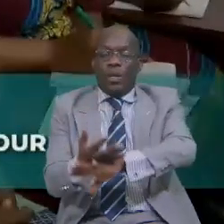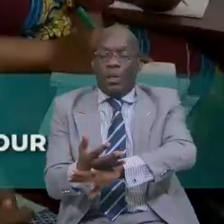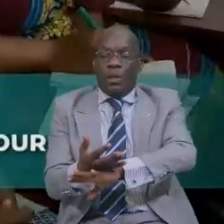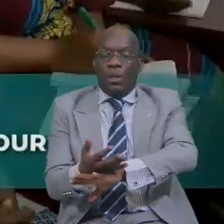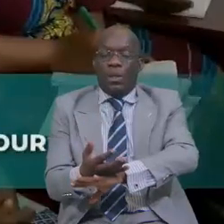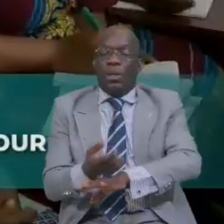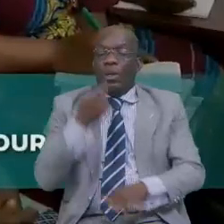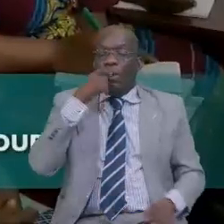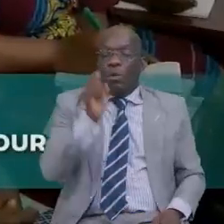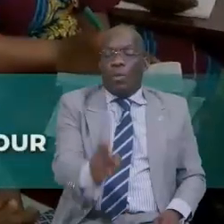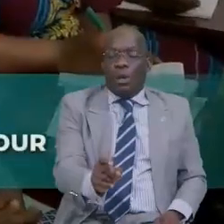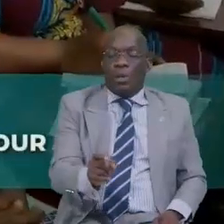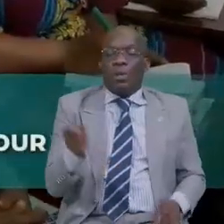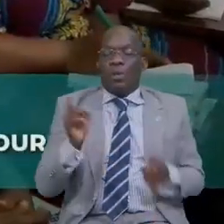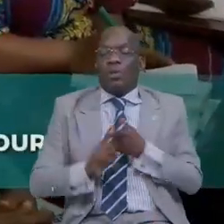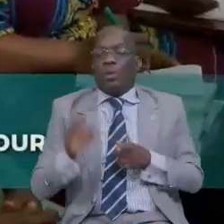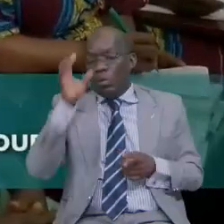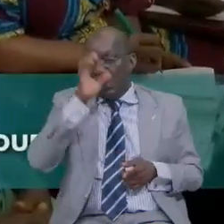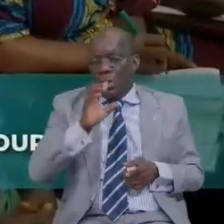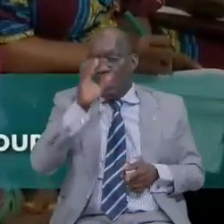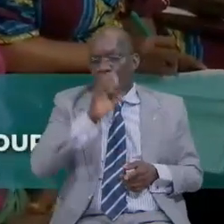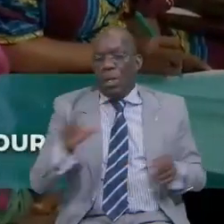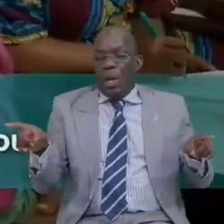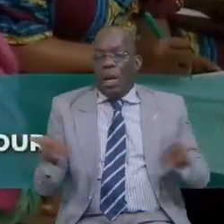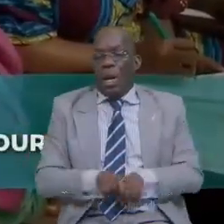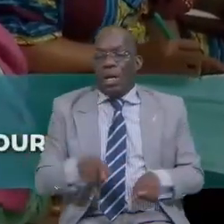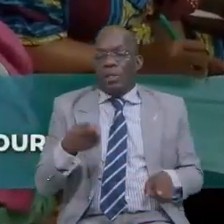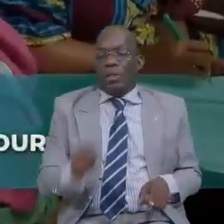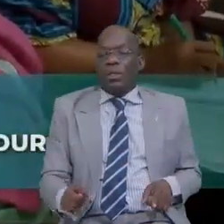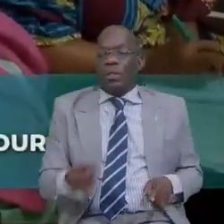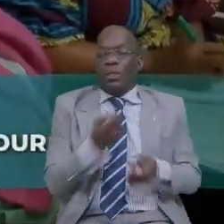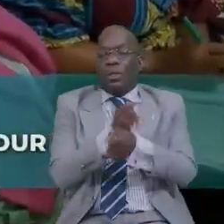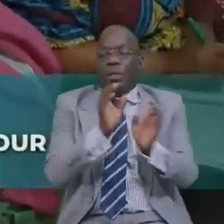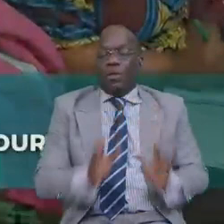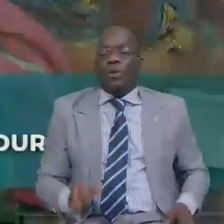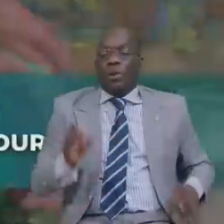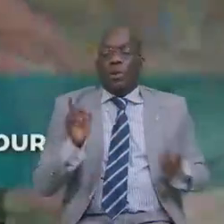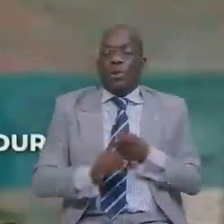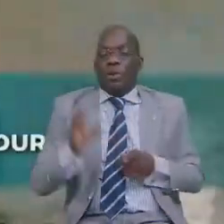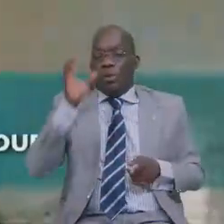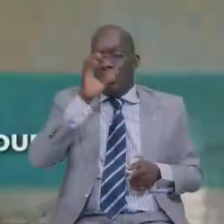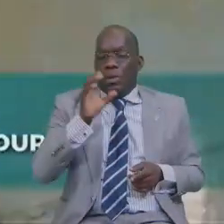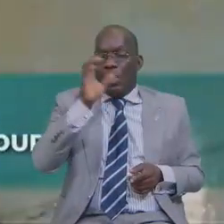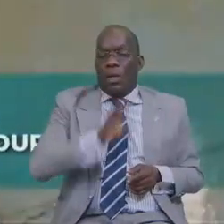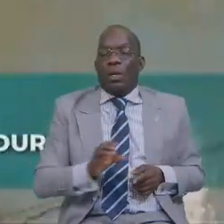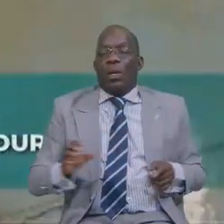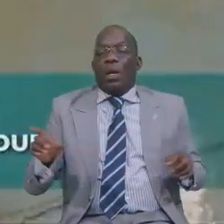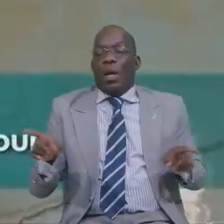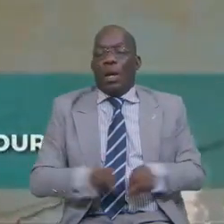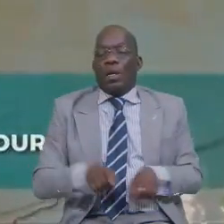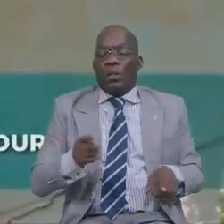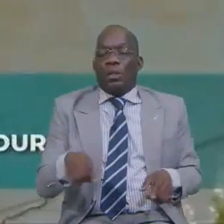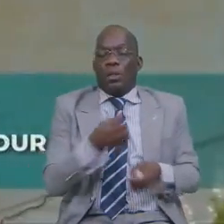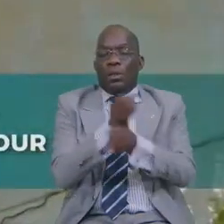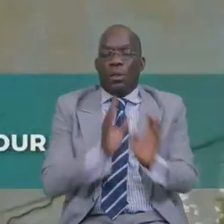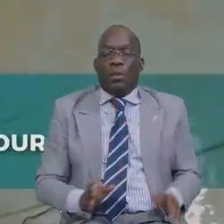seek like the Savior. To seek like the Savior. Have you noticed what the